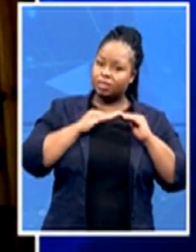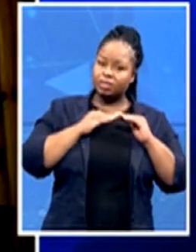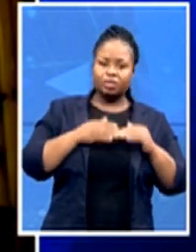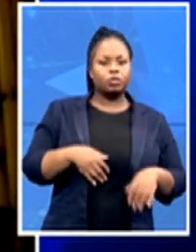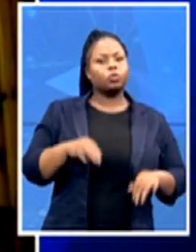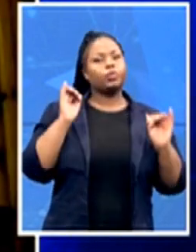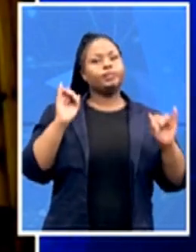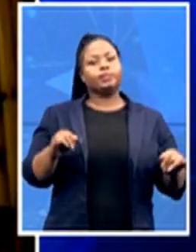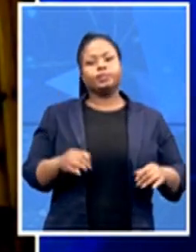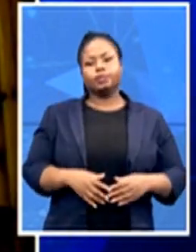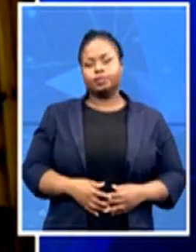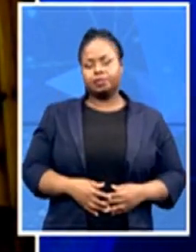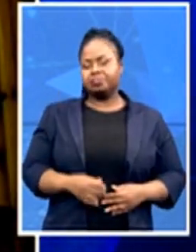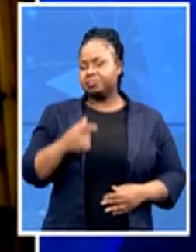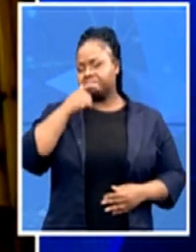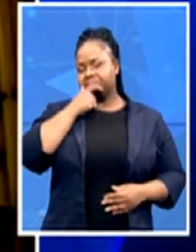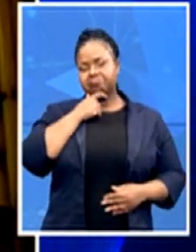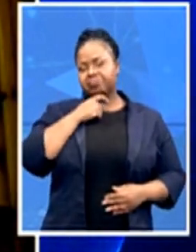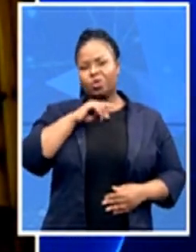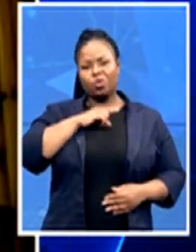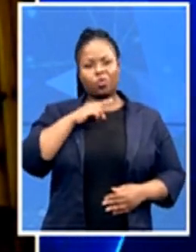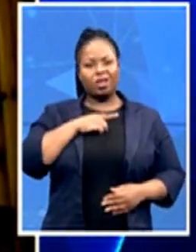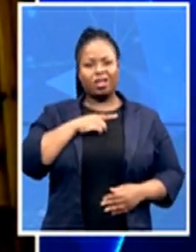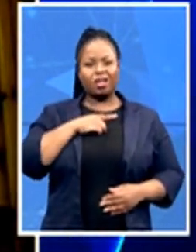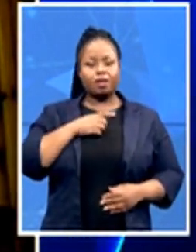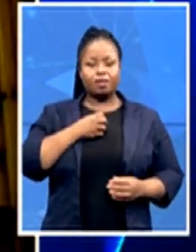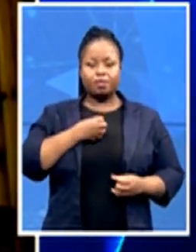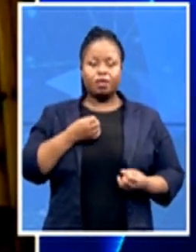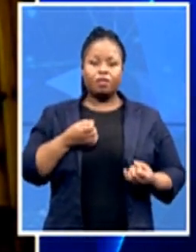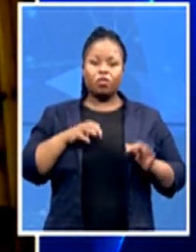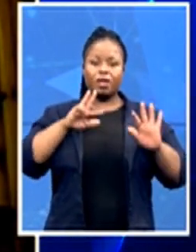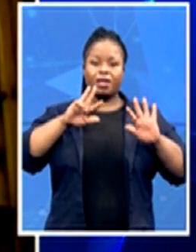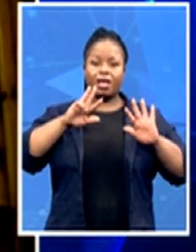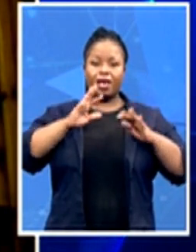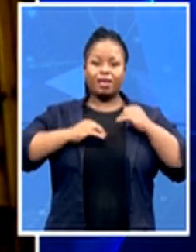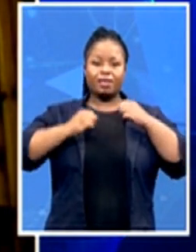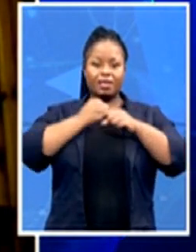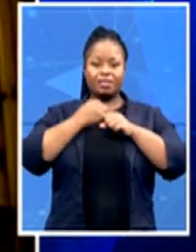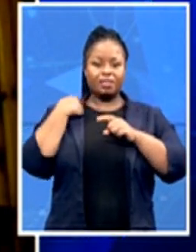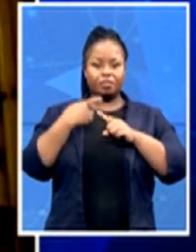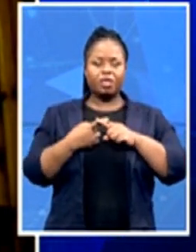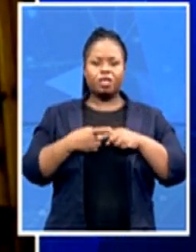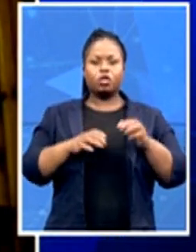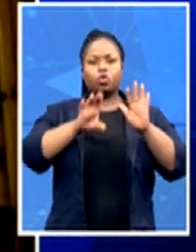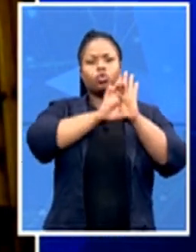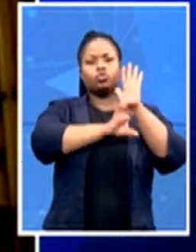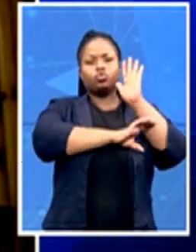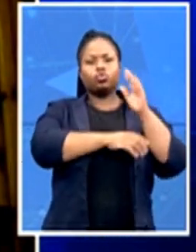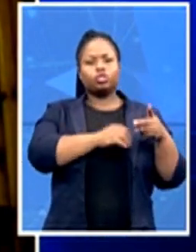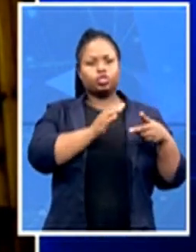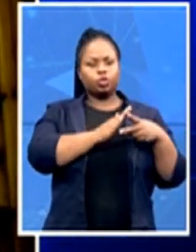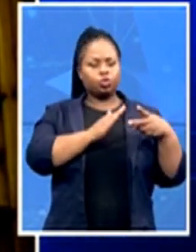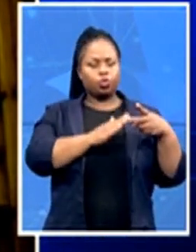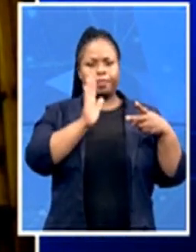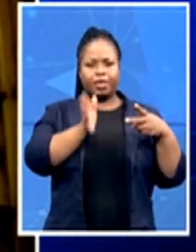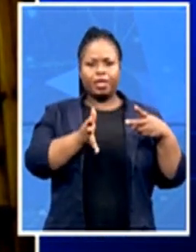because you find that over the last 9 years, only two prosecutions have actually commenced. One has concluded, and the